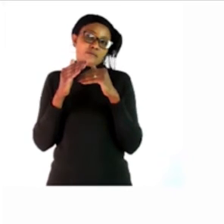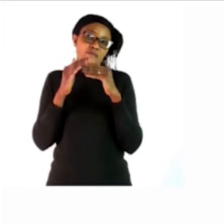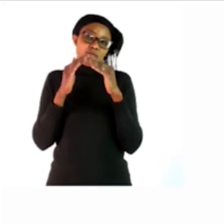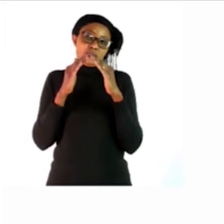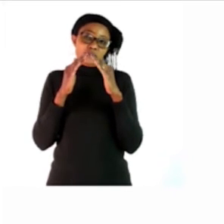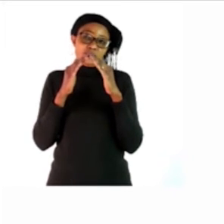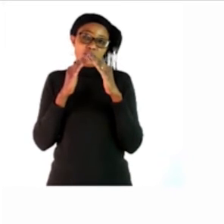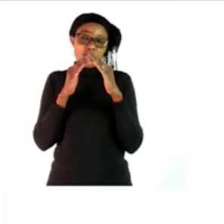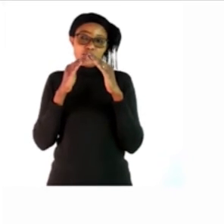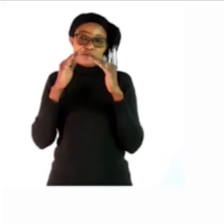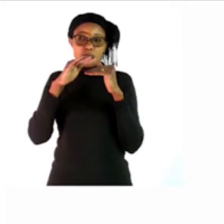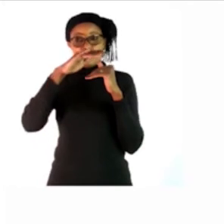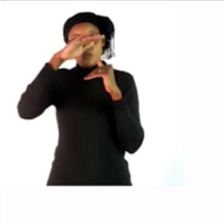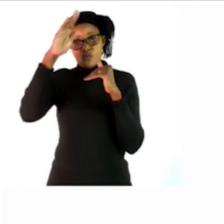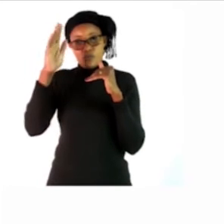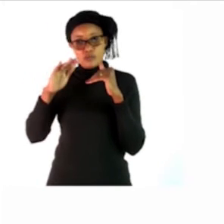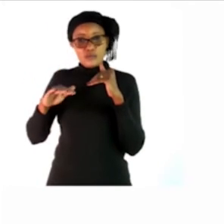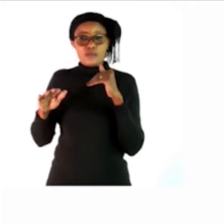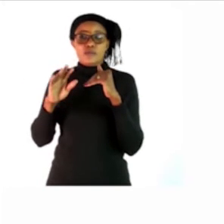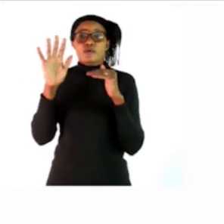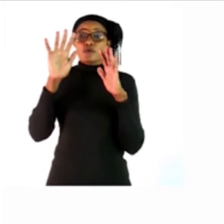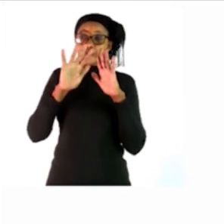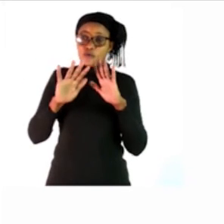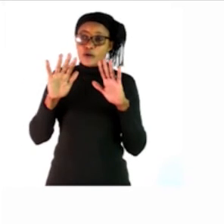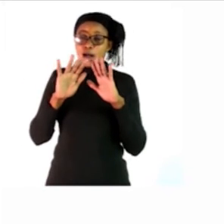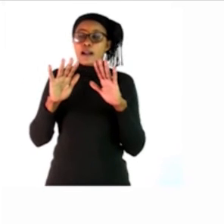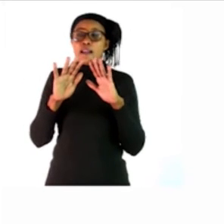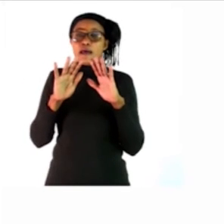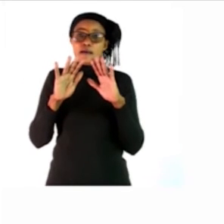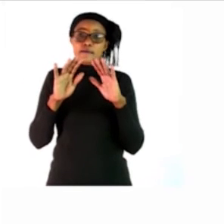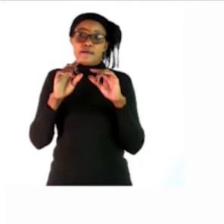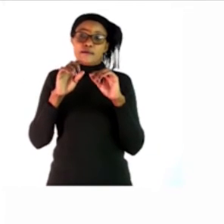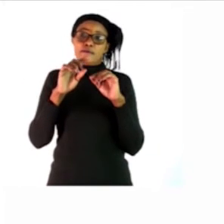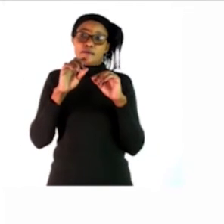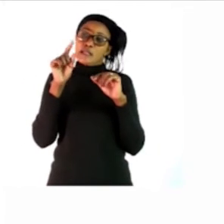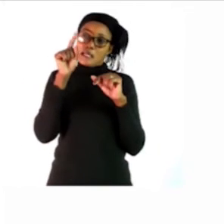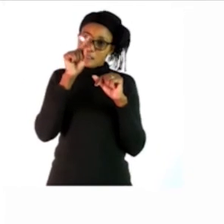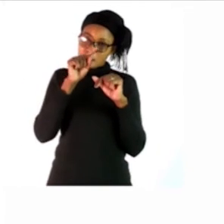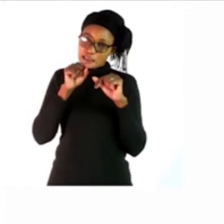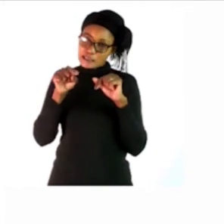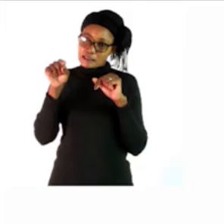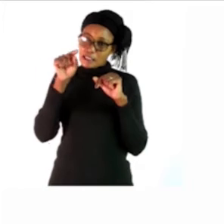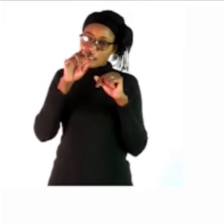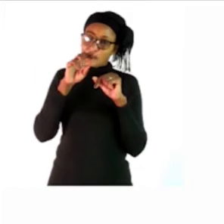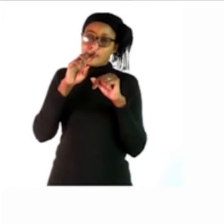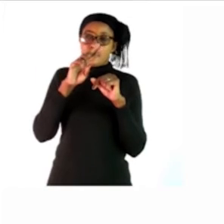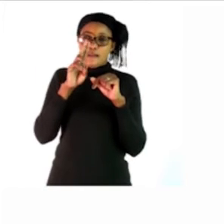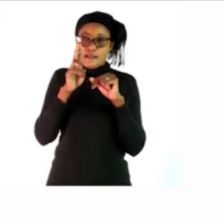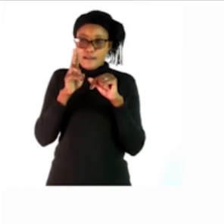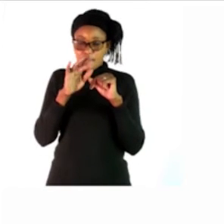hill. Color in the picture and circle the word or the letter